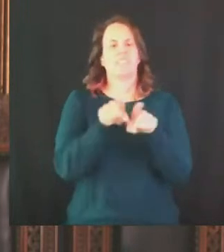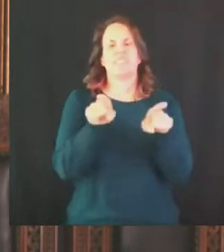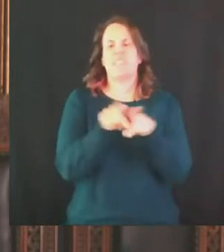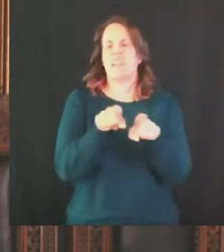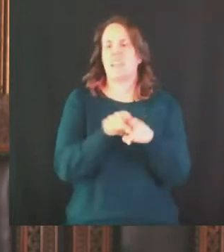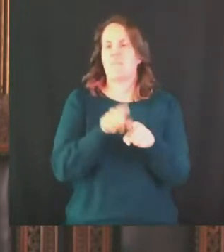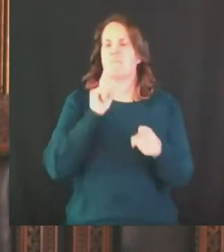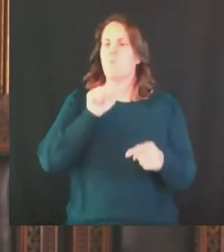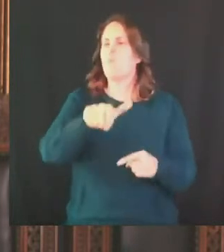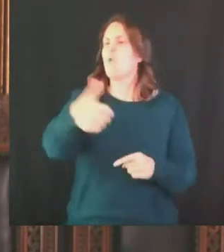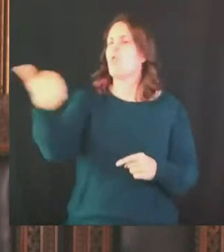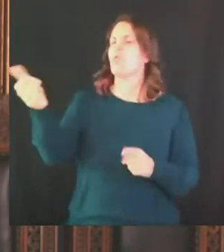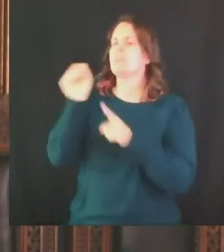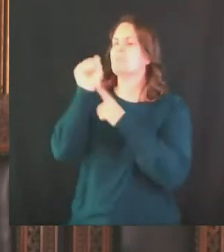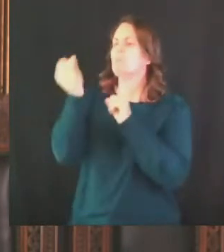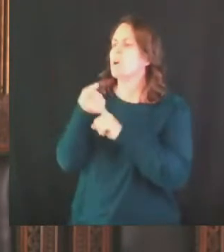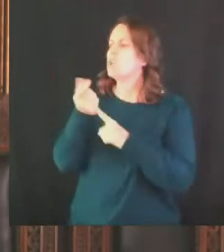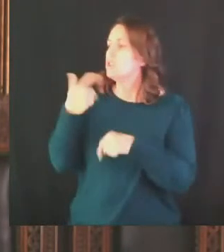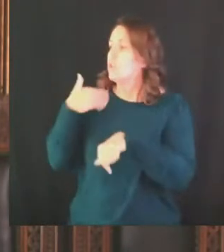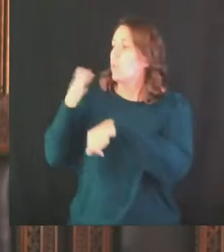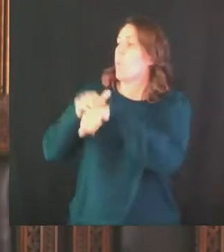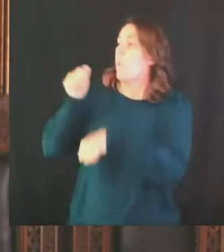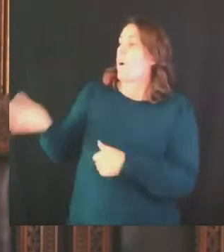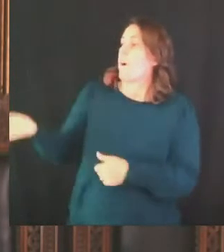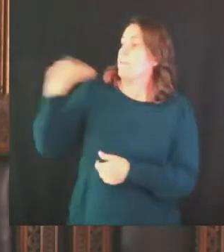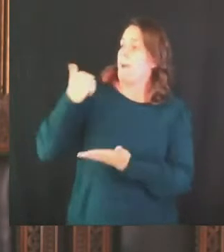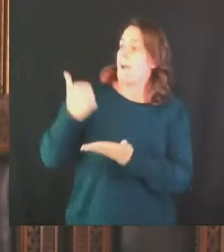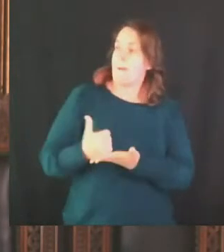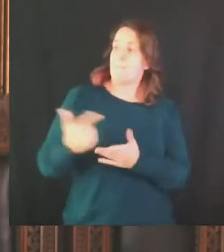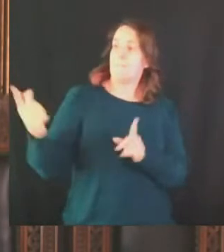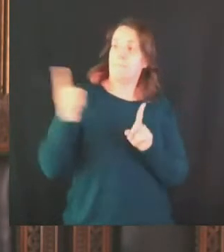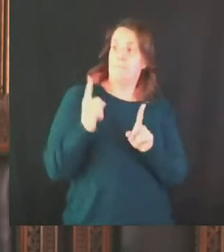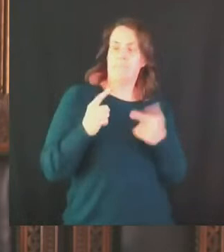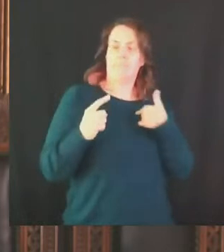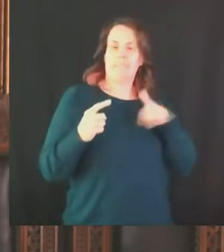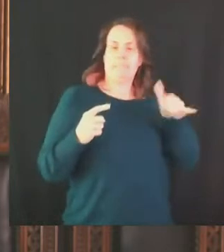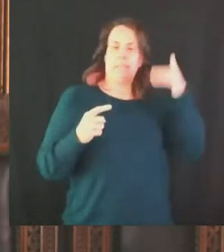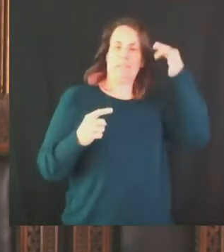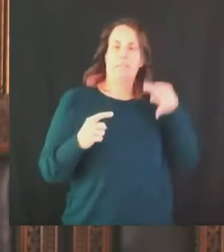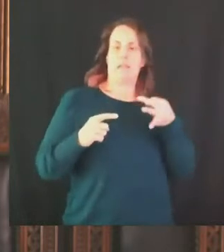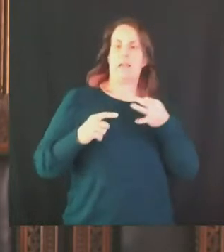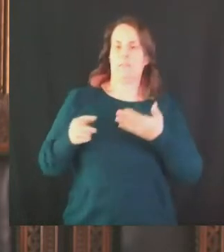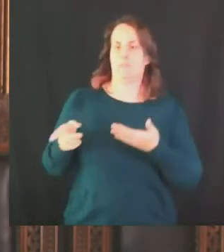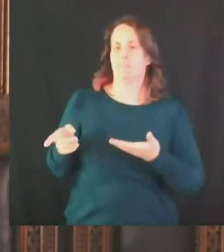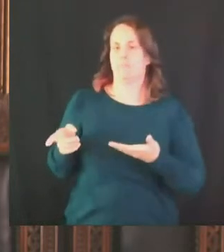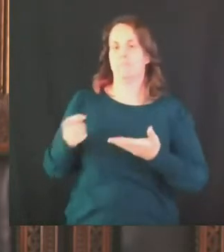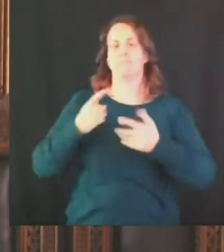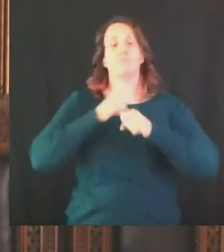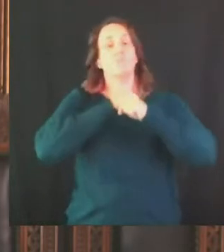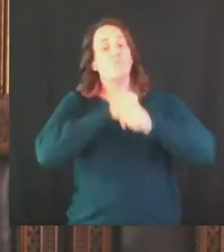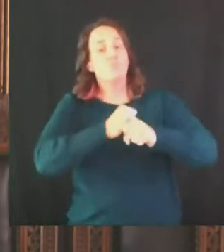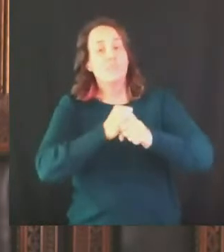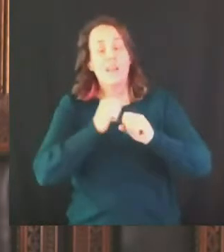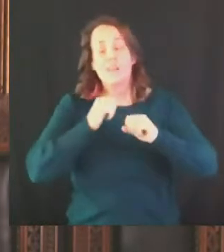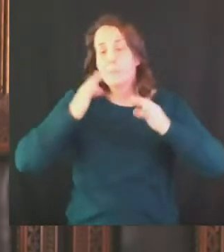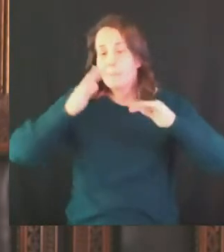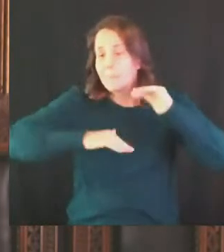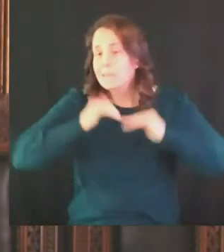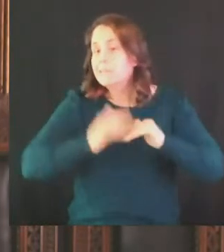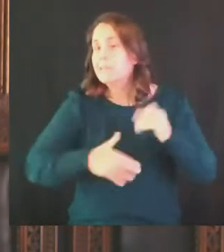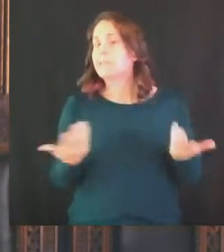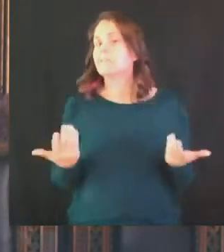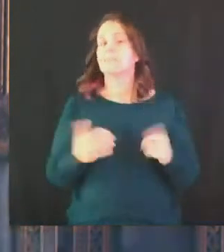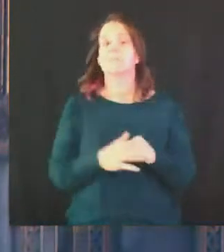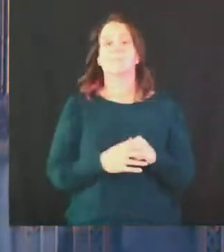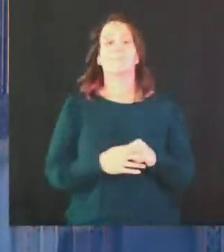the state, and that is protecting infrastructure and making sure that peaceful protest is allowed to happen. Thank you,